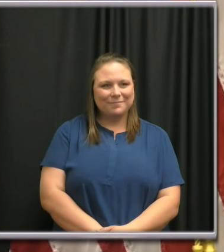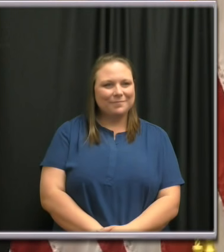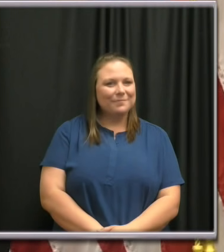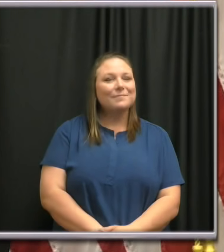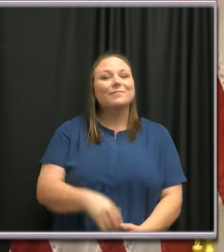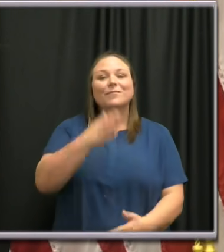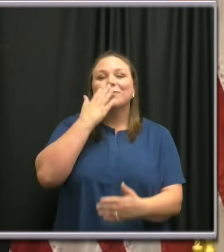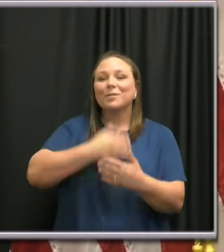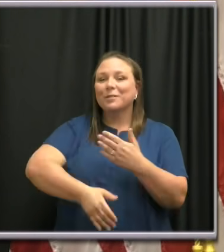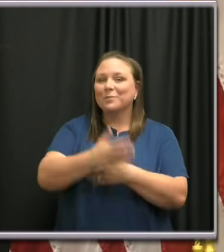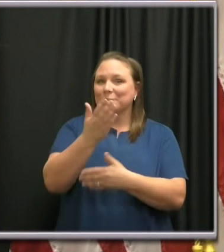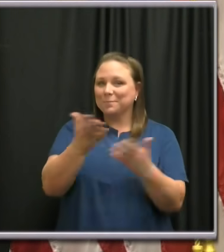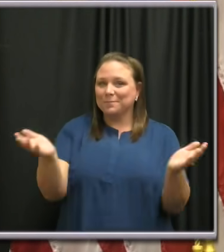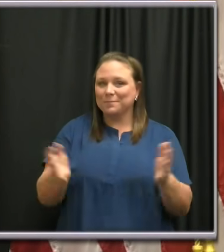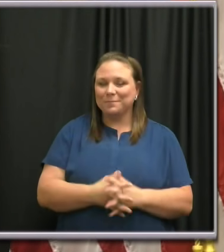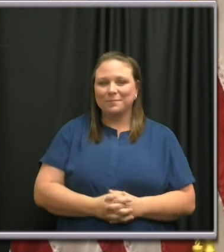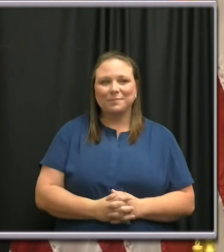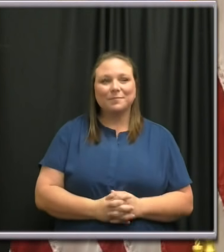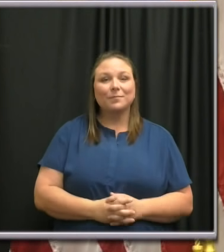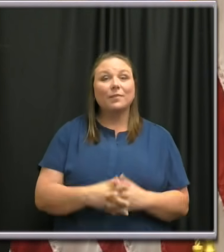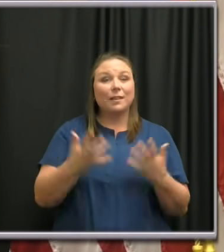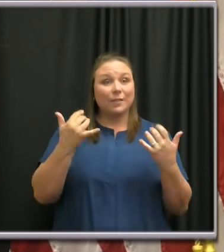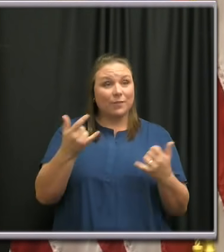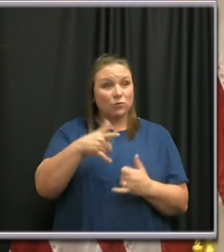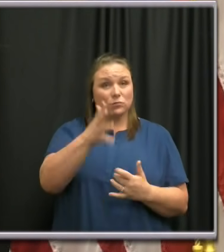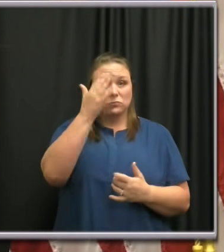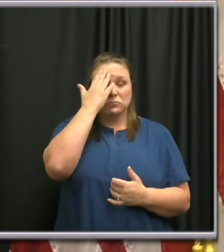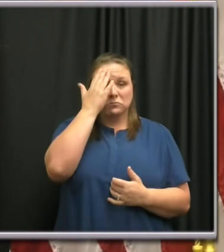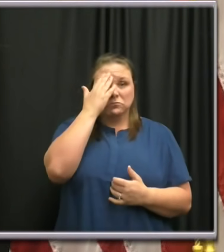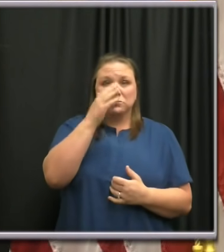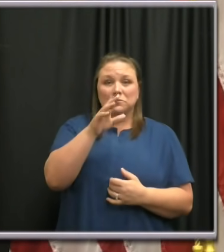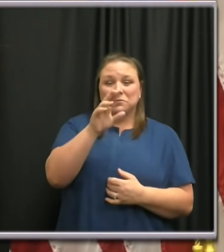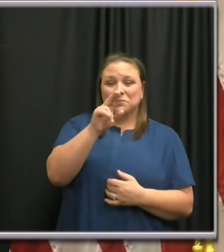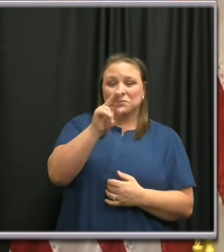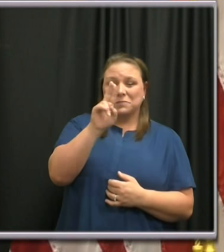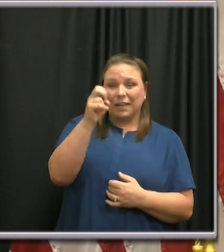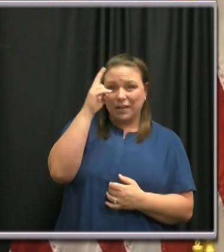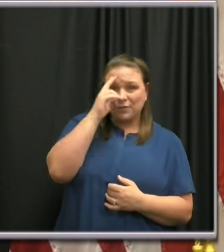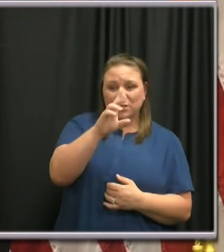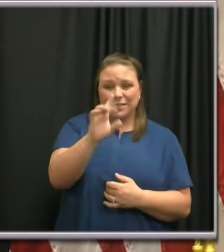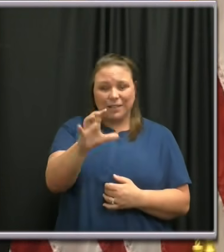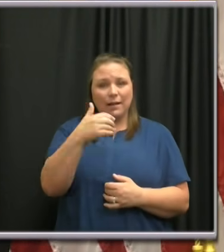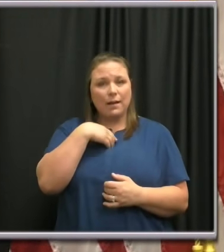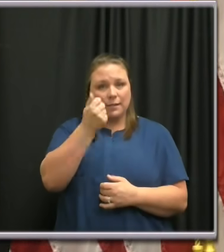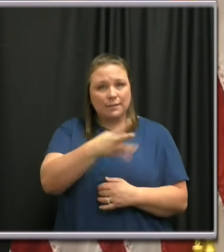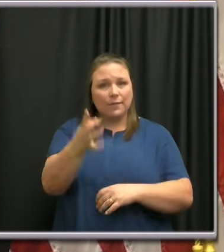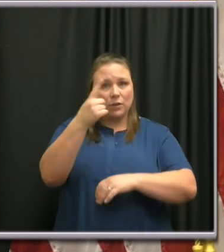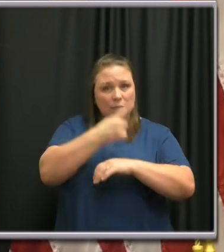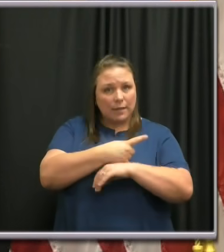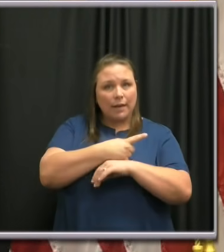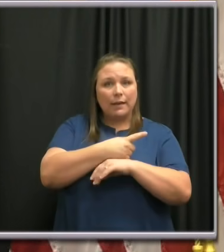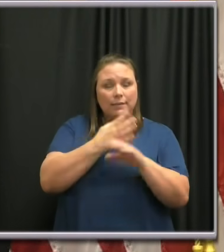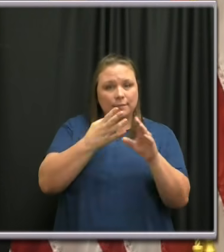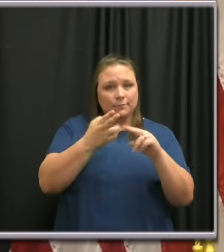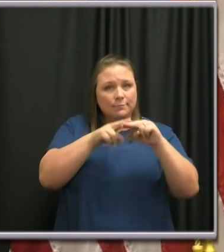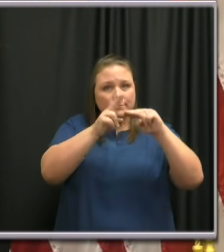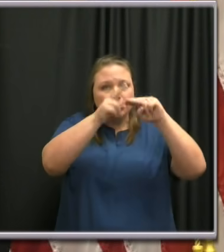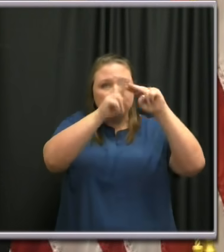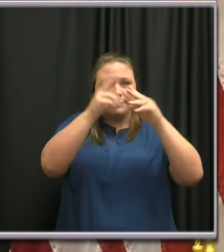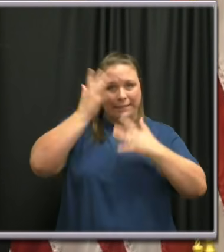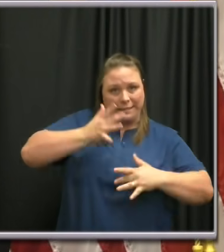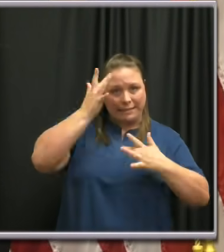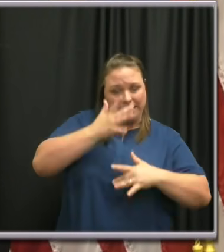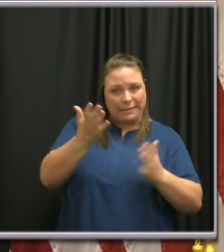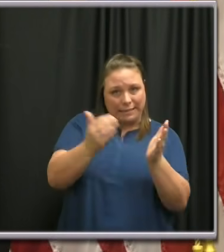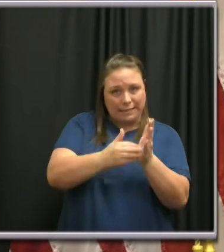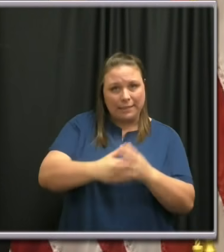Good morning, everyone. As you now know, Nashville-Davidson County has had several days in a row with a high volume of cases reported